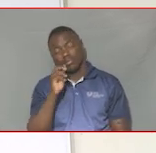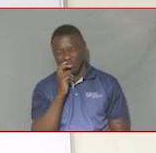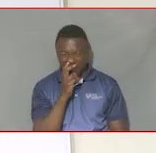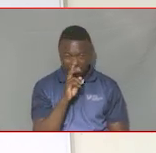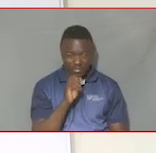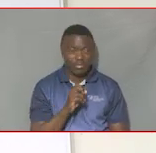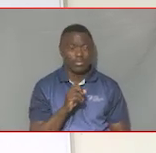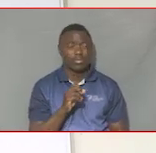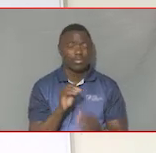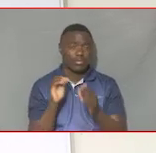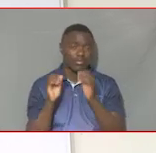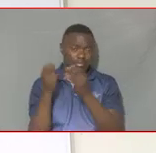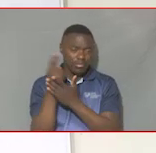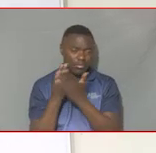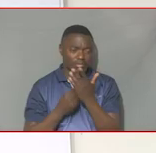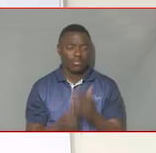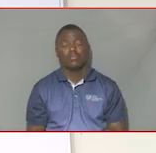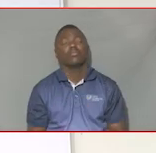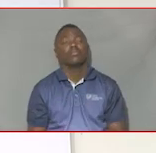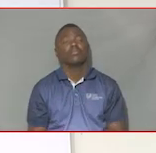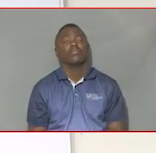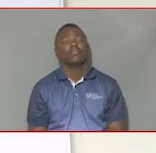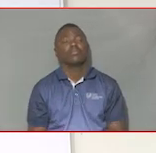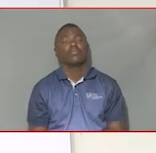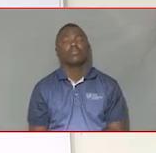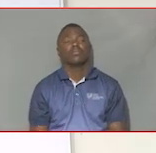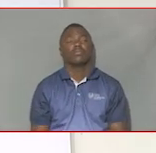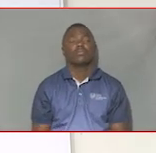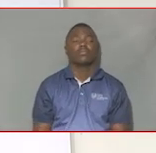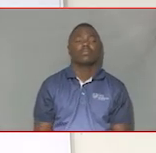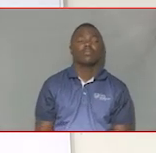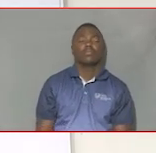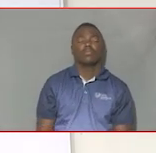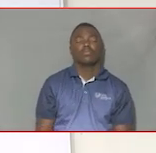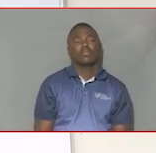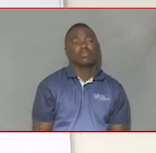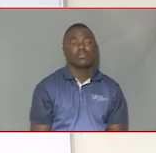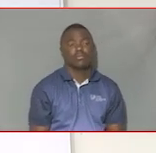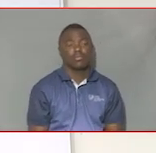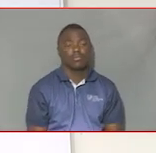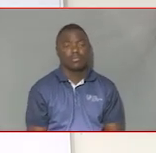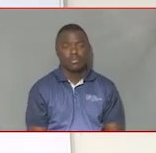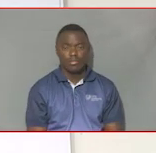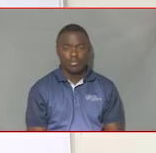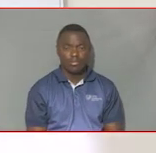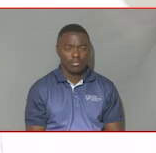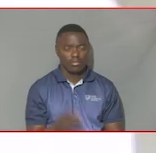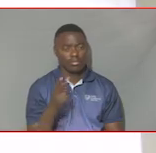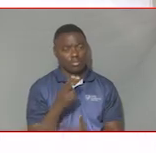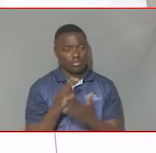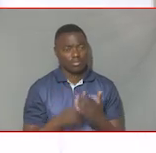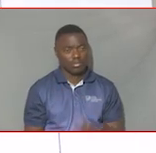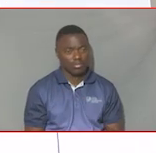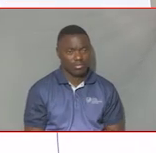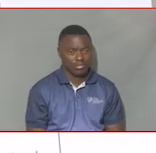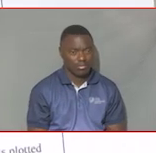scatter plot to represent the data. Now, people, then we've covered every type of question. Let's quickly have a